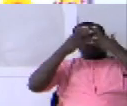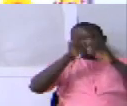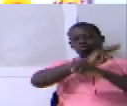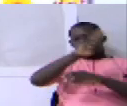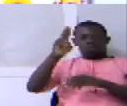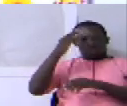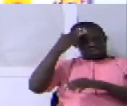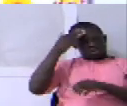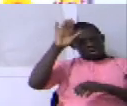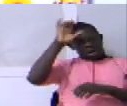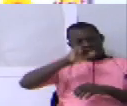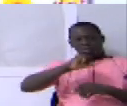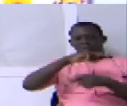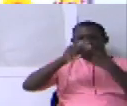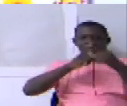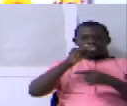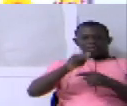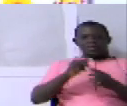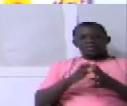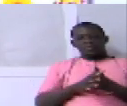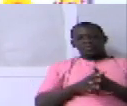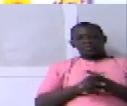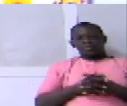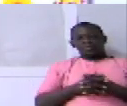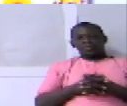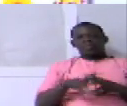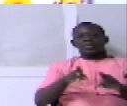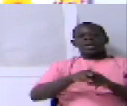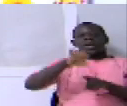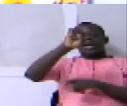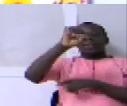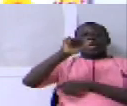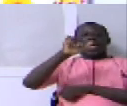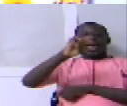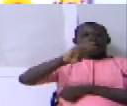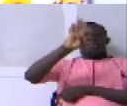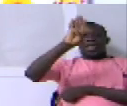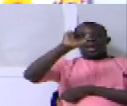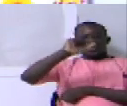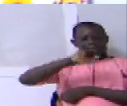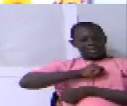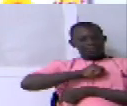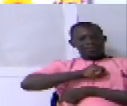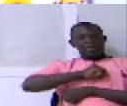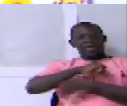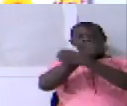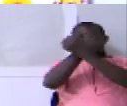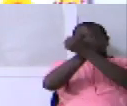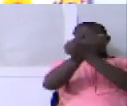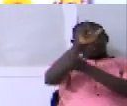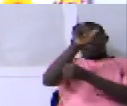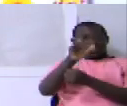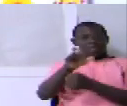bunda kolongola karola maximum security bunda nying. Sambadoro is the prisoner Sambadoro bale mukaso lankoti. who